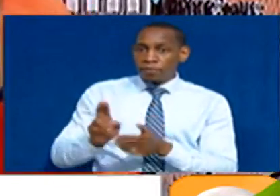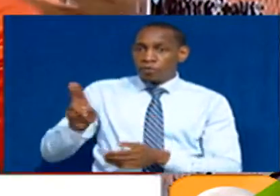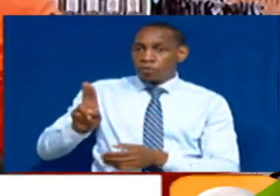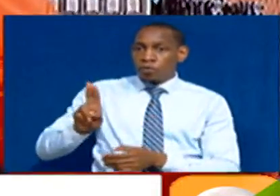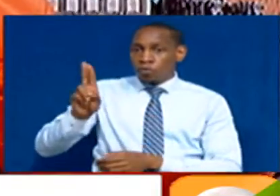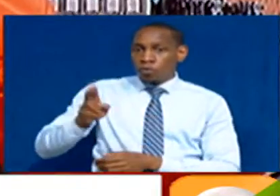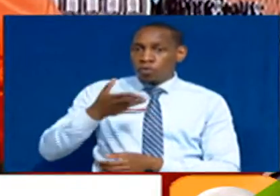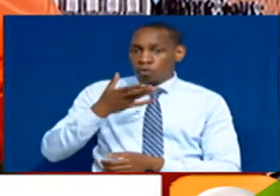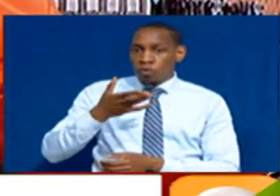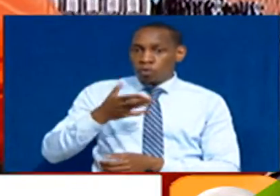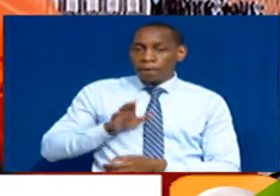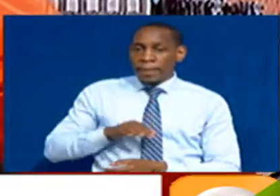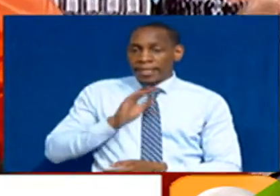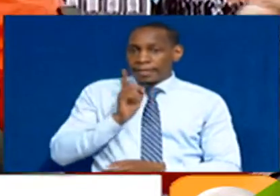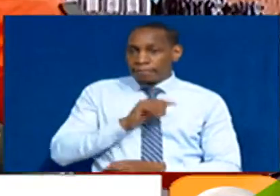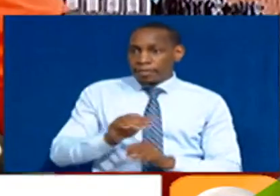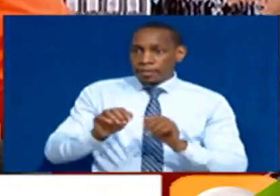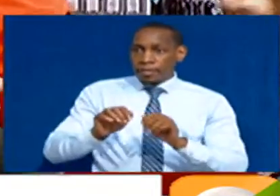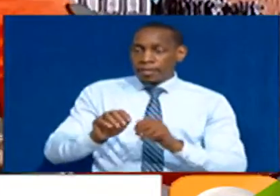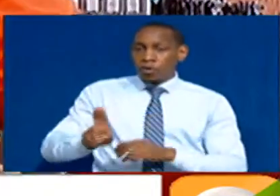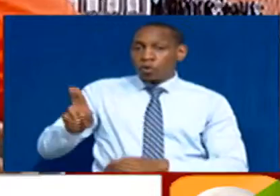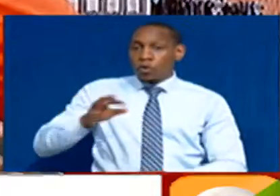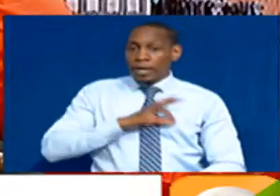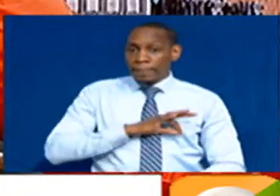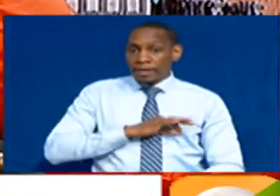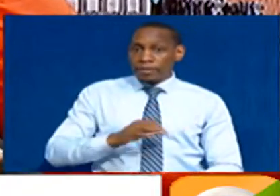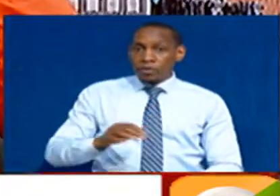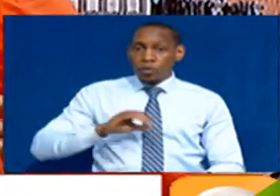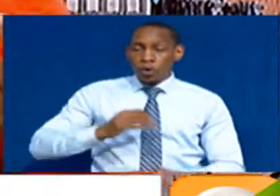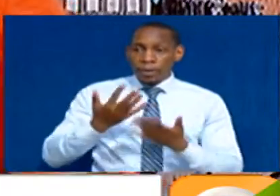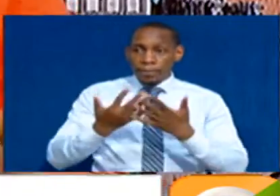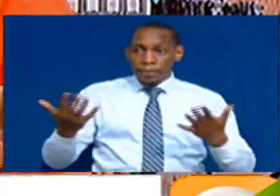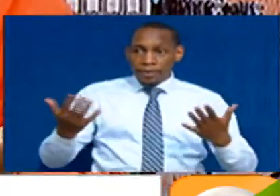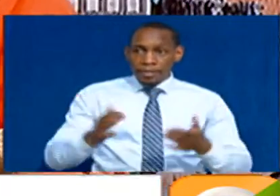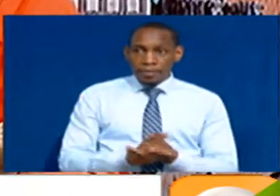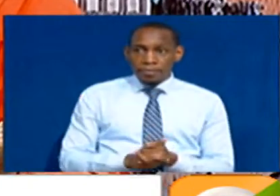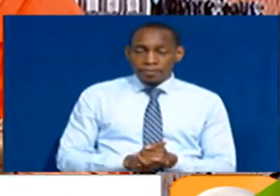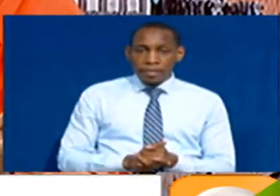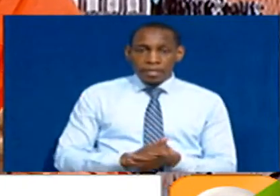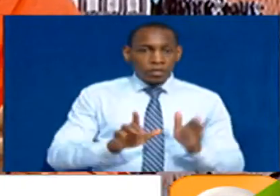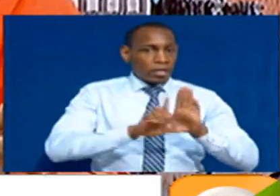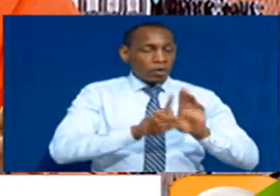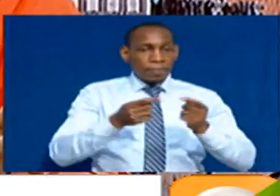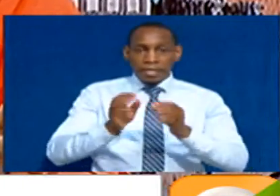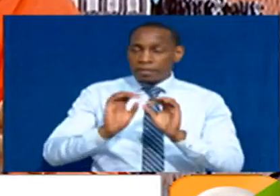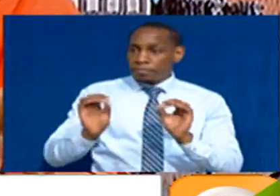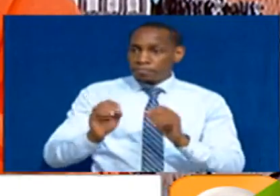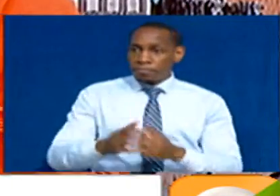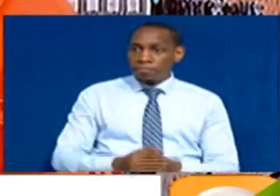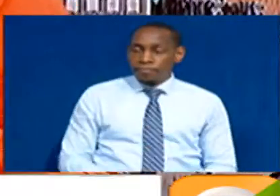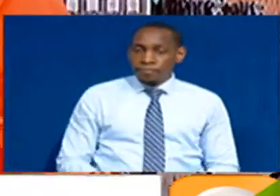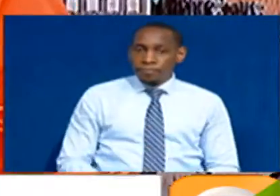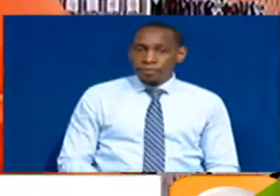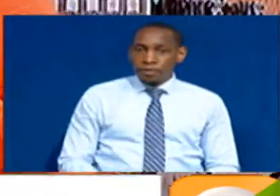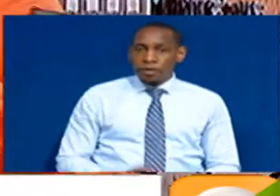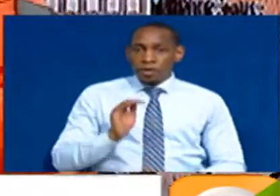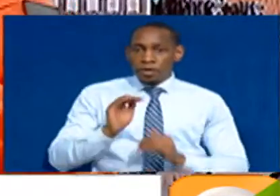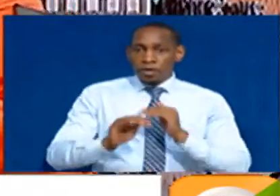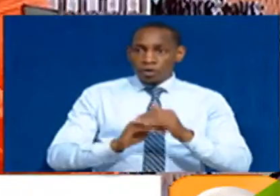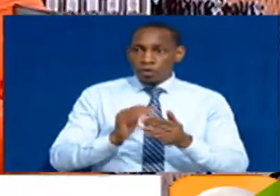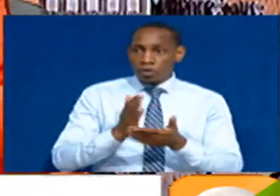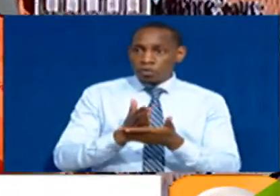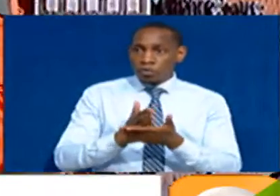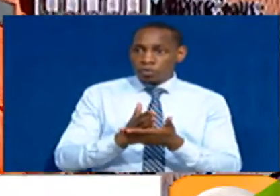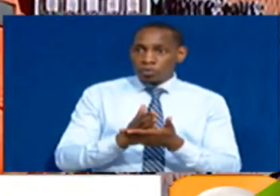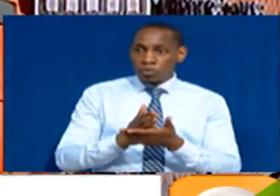he can be able to end up being the beneficiary, the owner of those properties. Nothing is illegal there, you know. We all bequeath